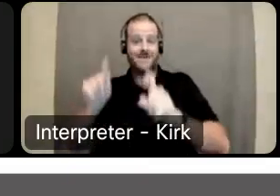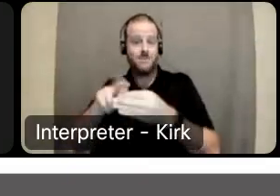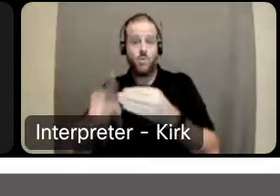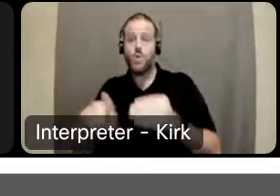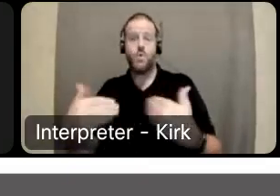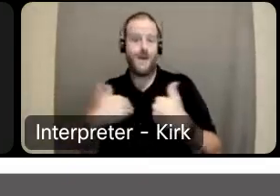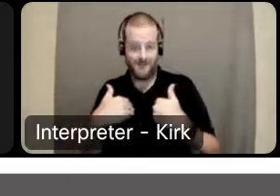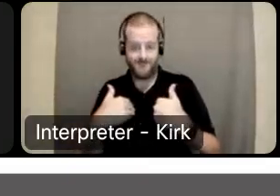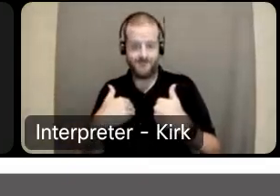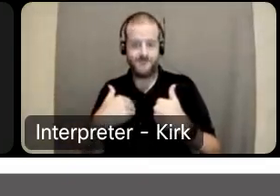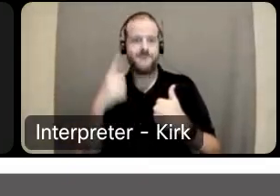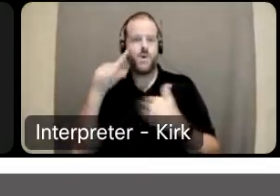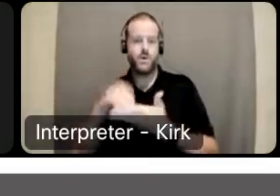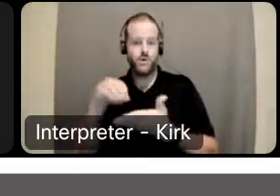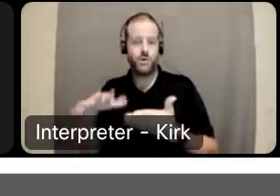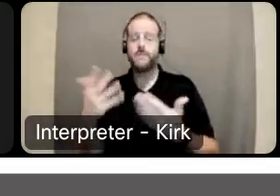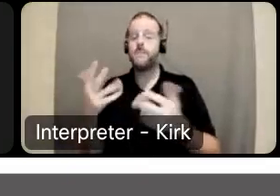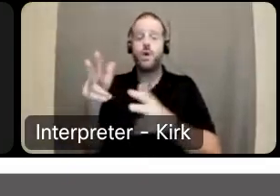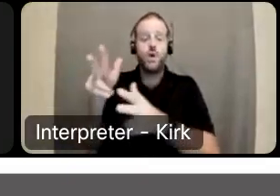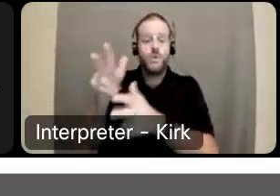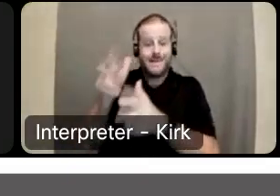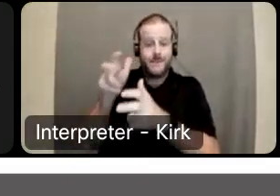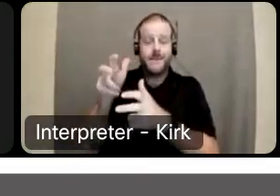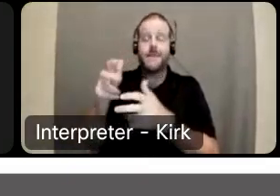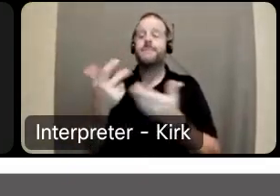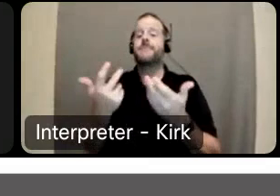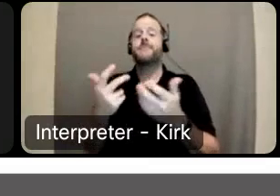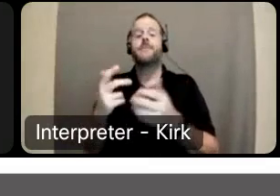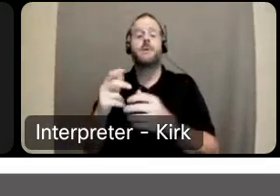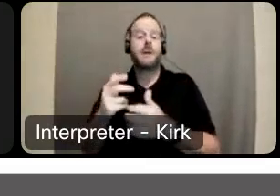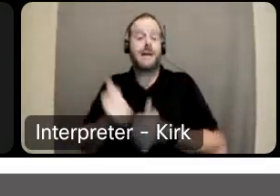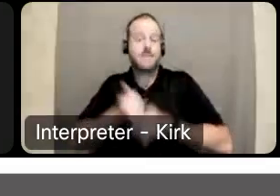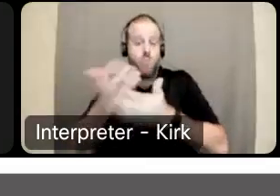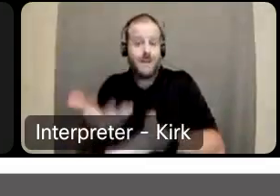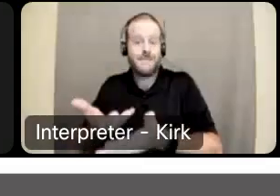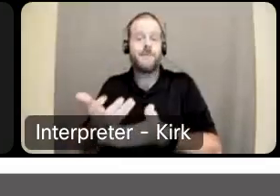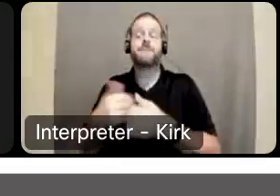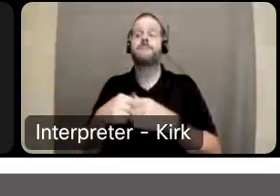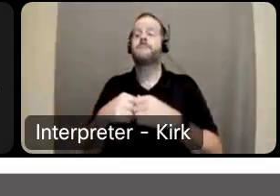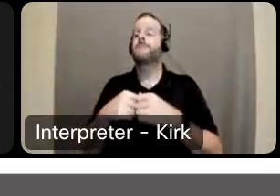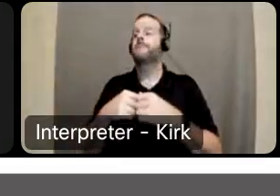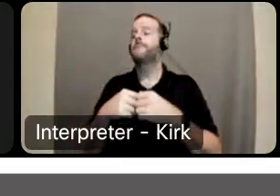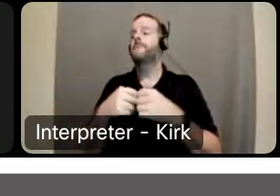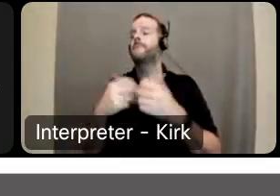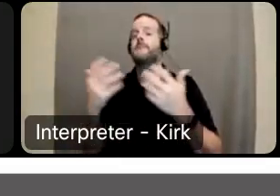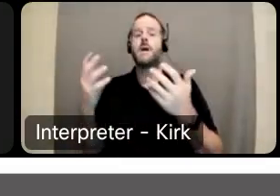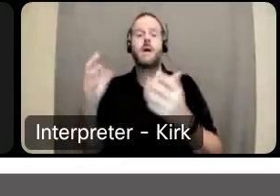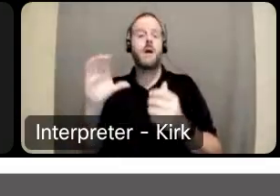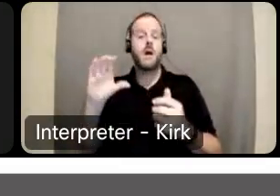have for this student? Do you have receptive measures? Do you have expressive vocabulary results? Do you have a